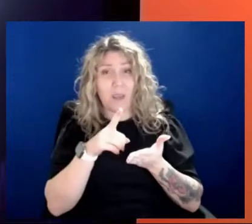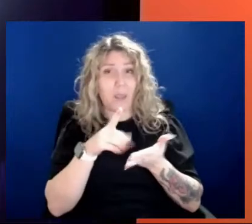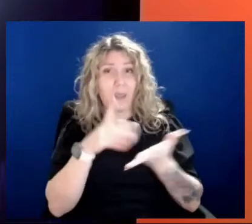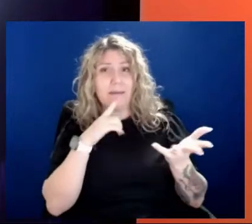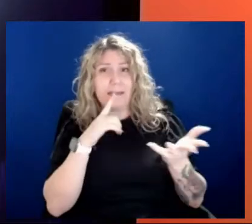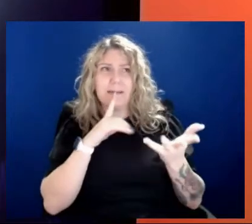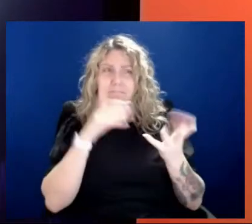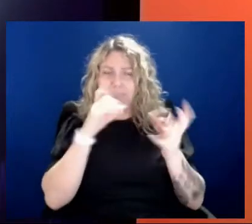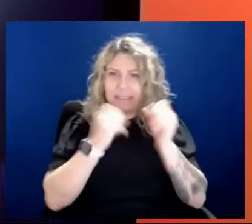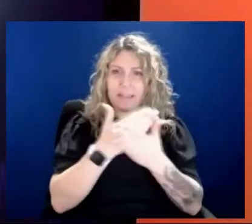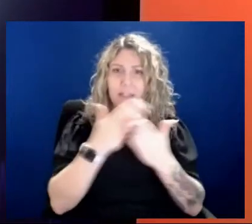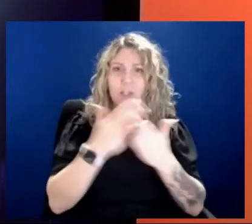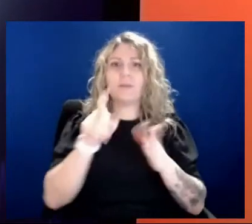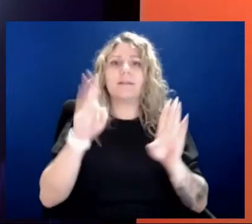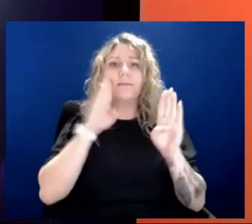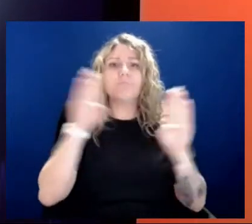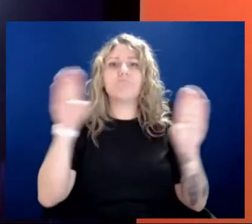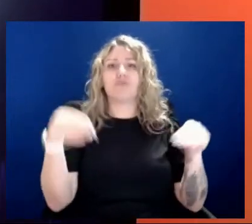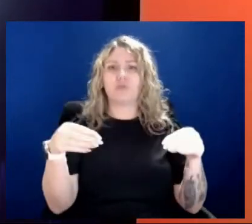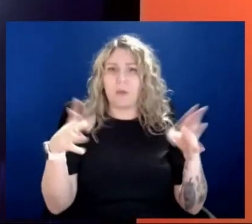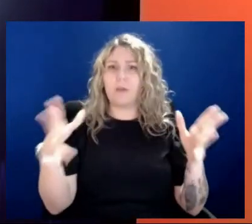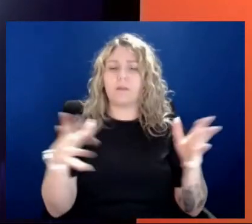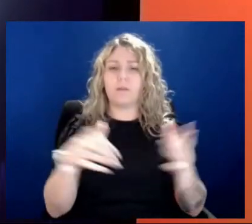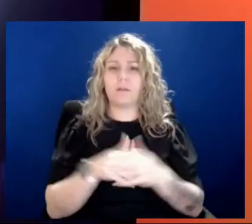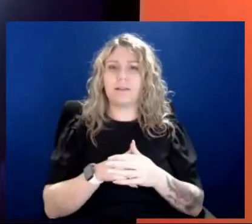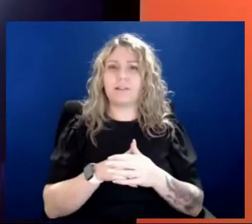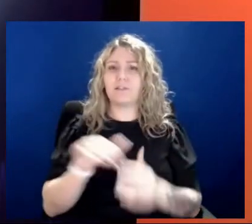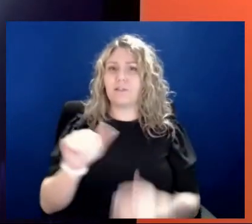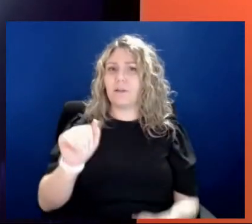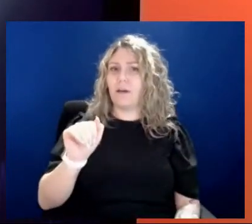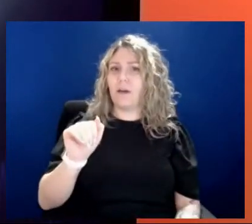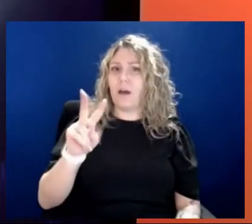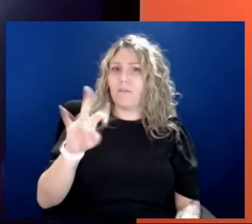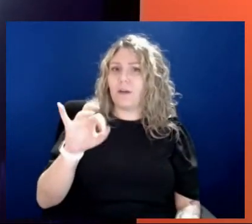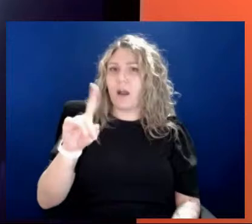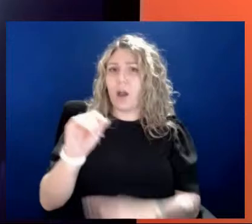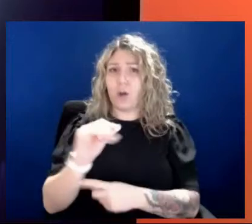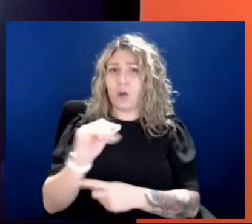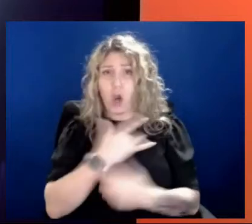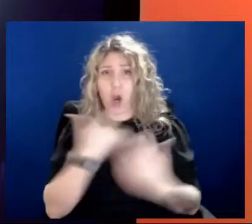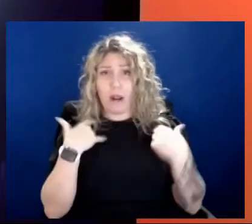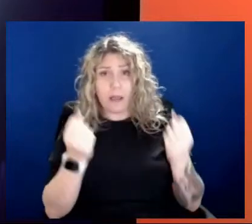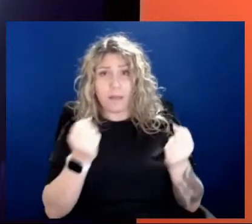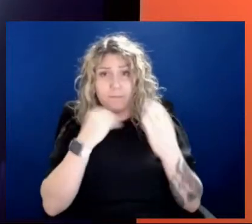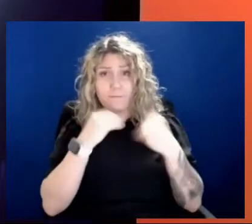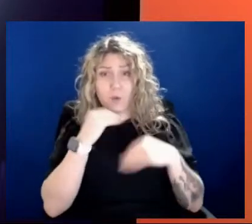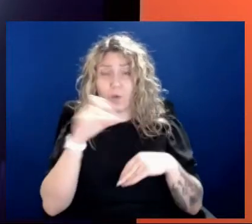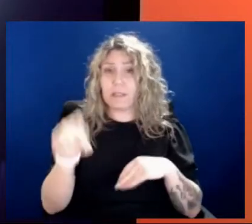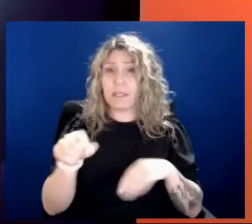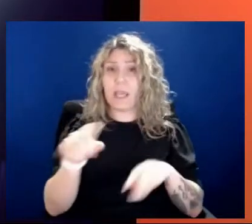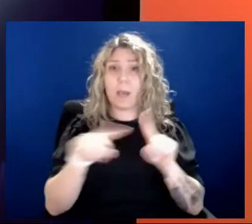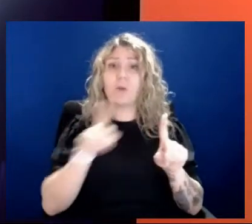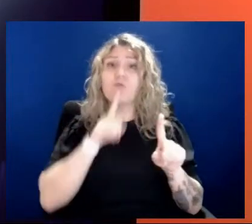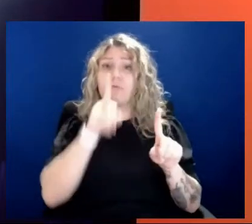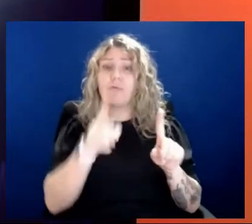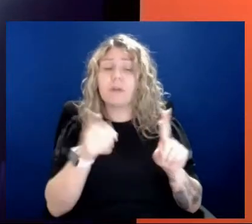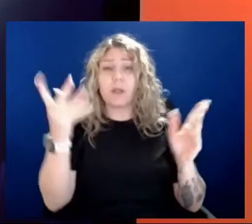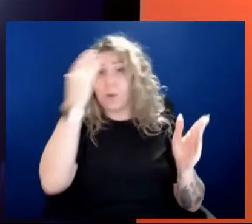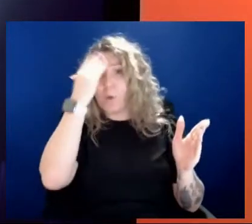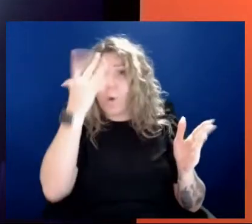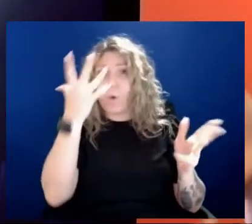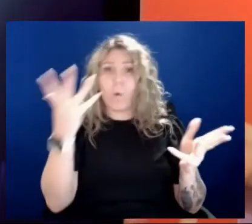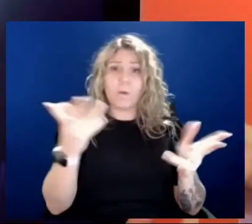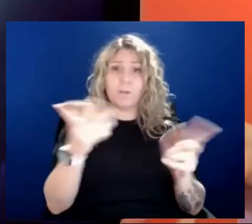Okay. So are avocados a heart-healthy food? Yeah. But really what we know from the status, one, it was from surveys that we've